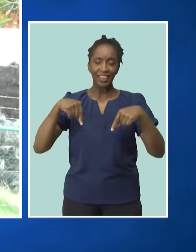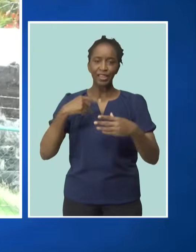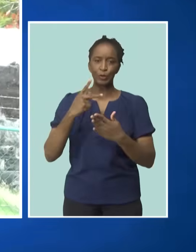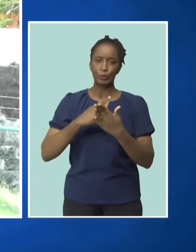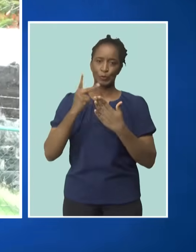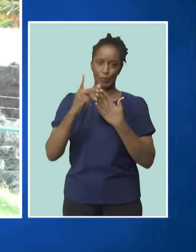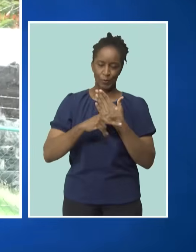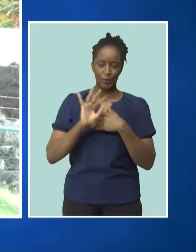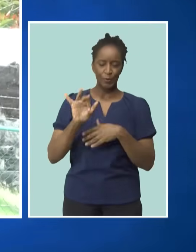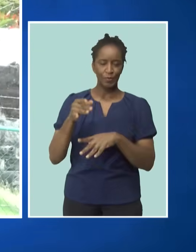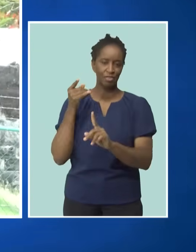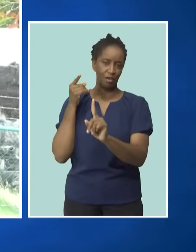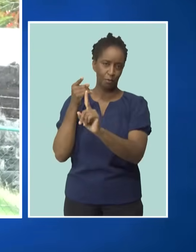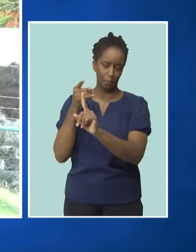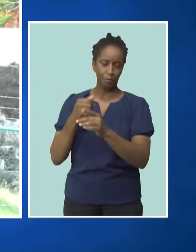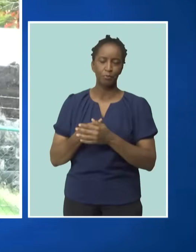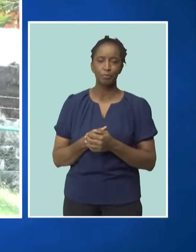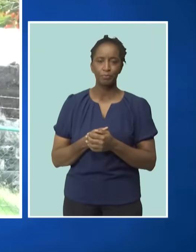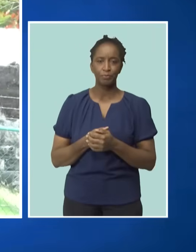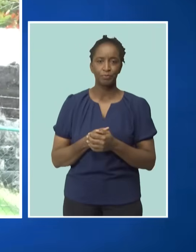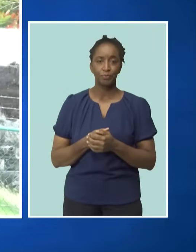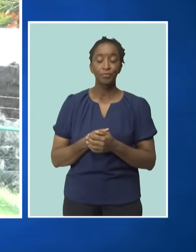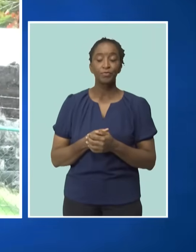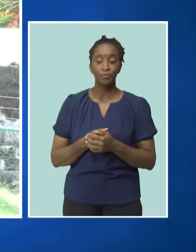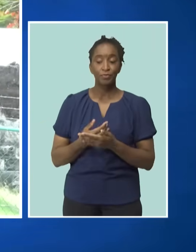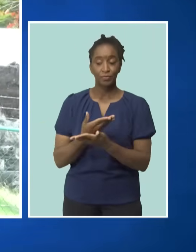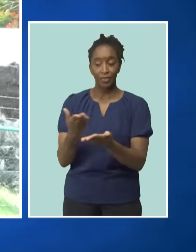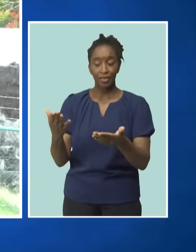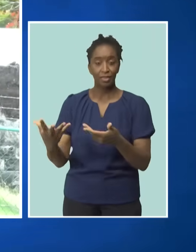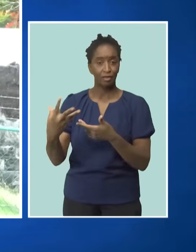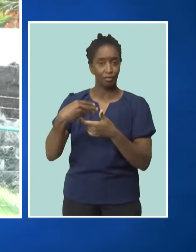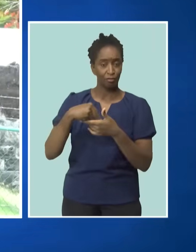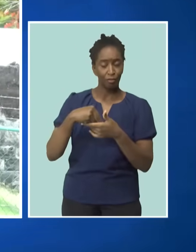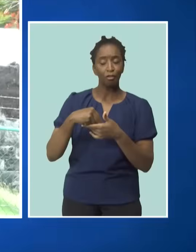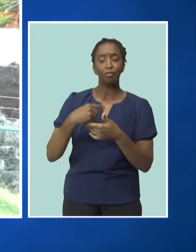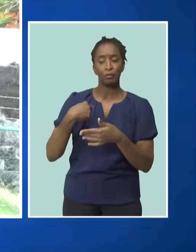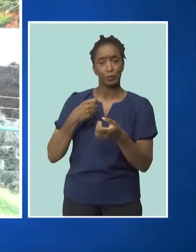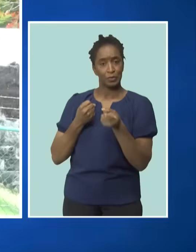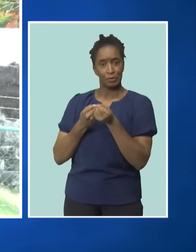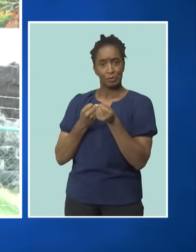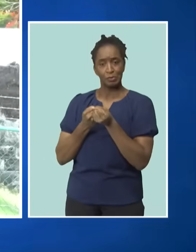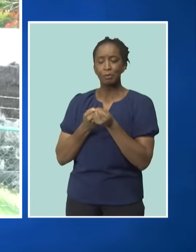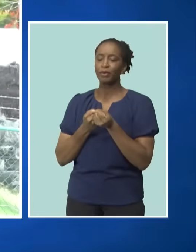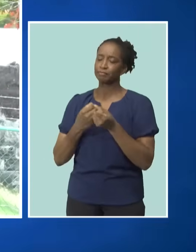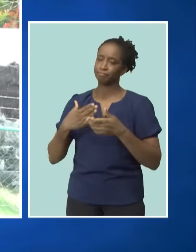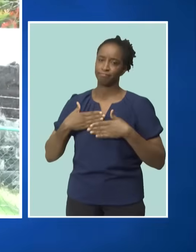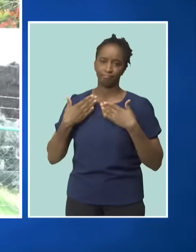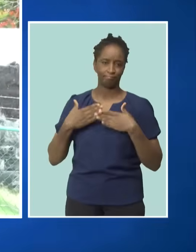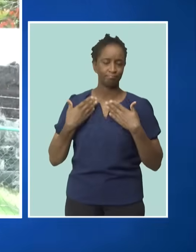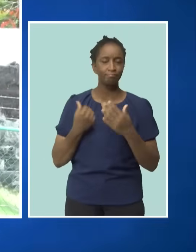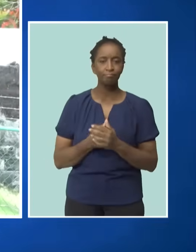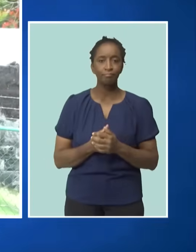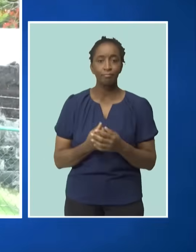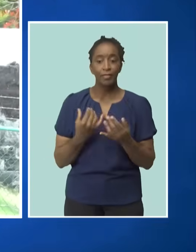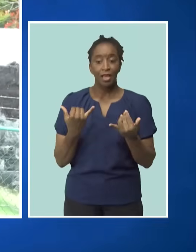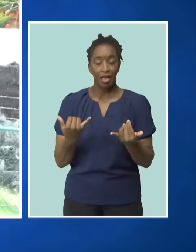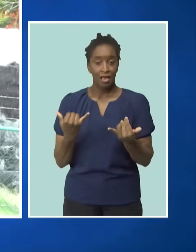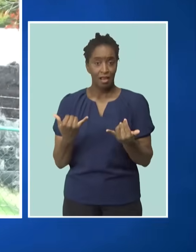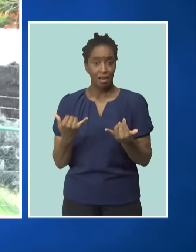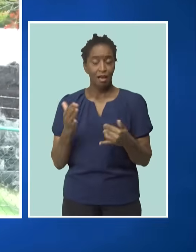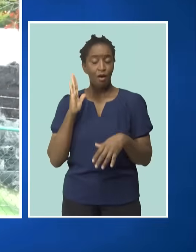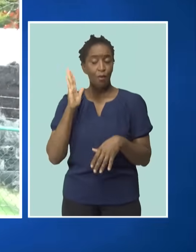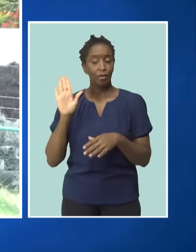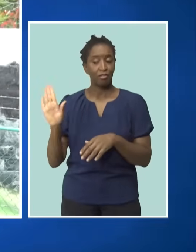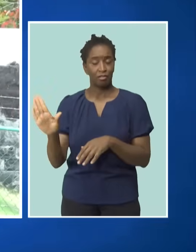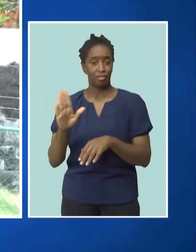why we are so pleased to support it. So this afternoon, we are not only going to play, but you're going to